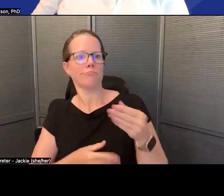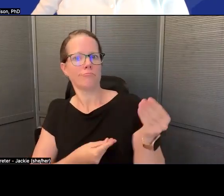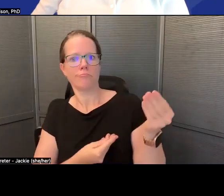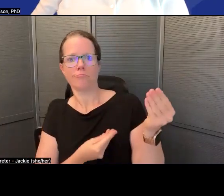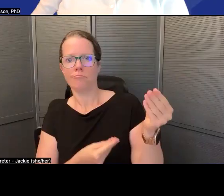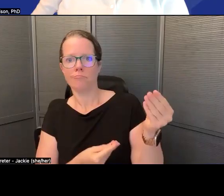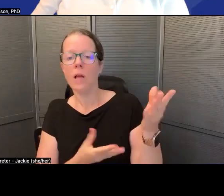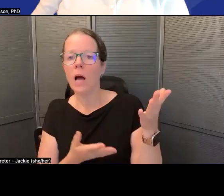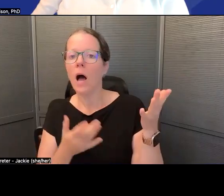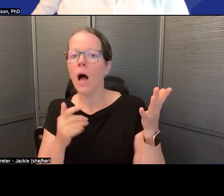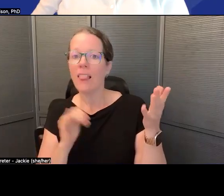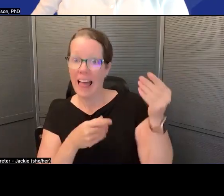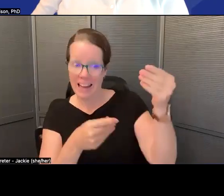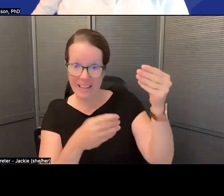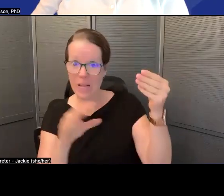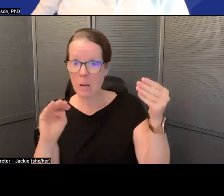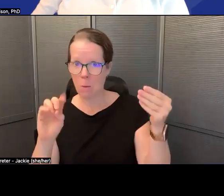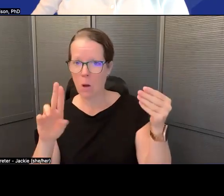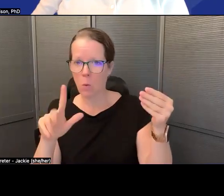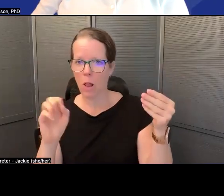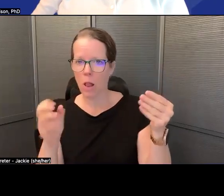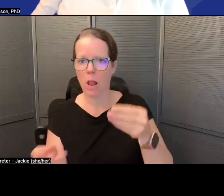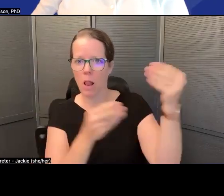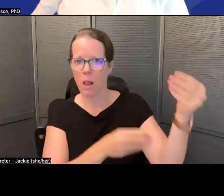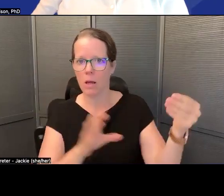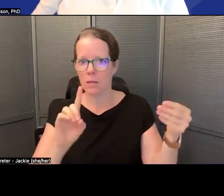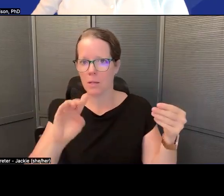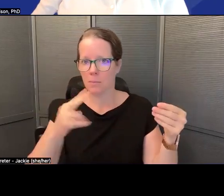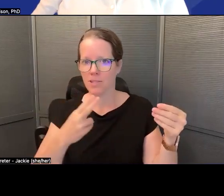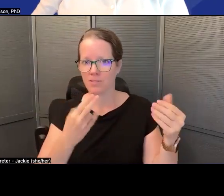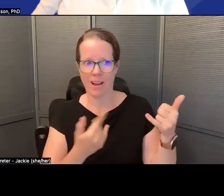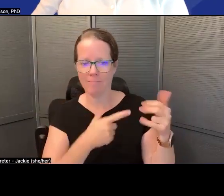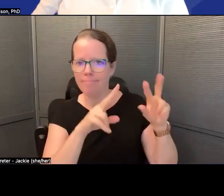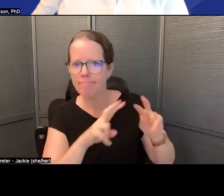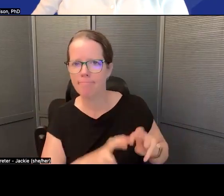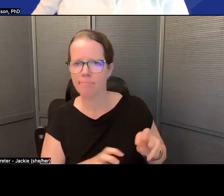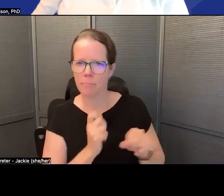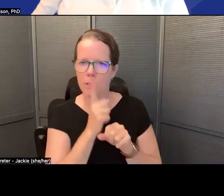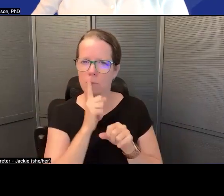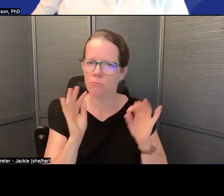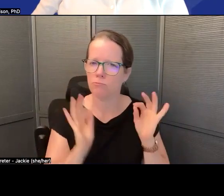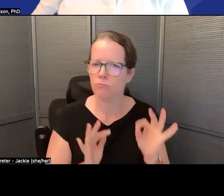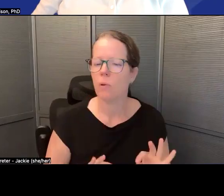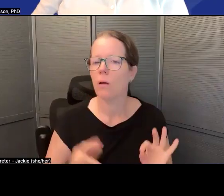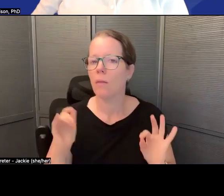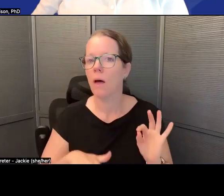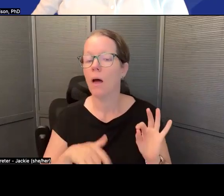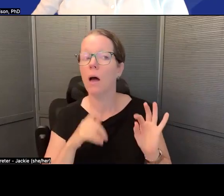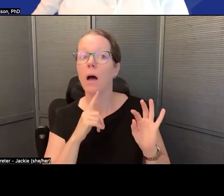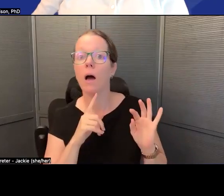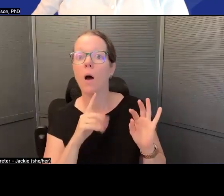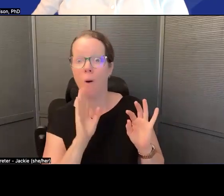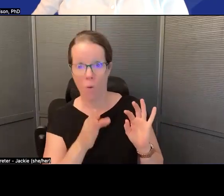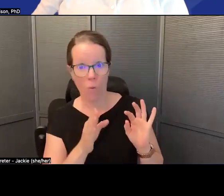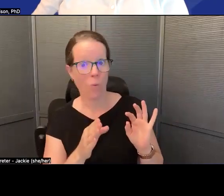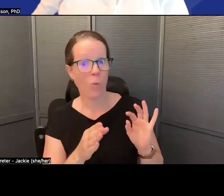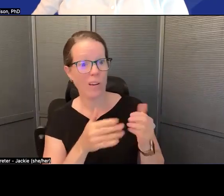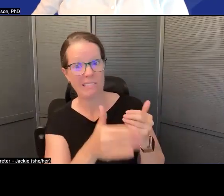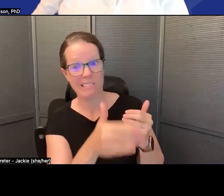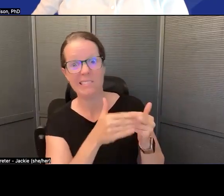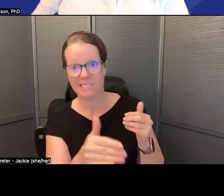it is being vetted by the Department of Mental Health presently and will be made available in the ensuing